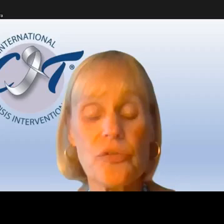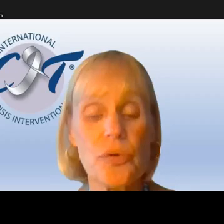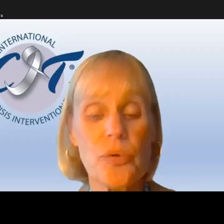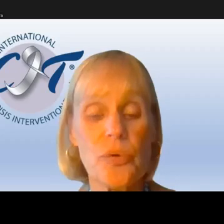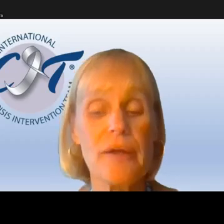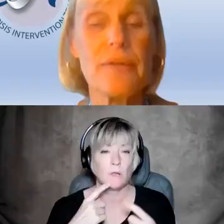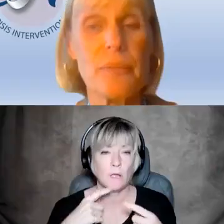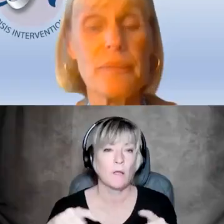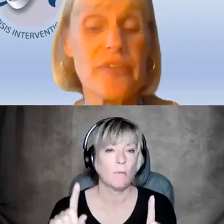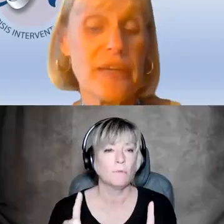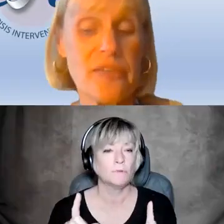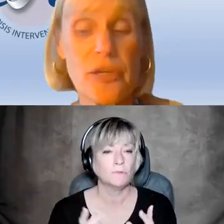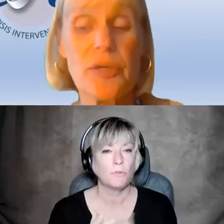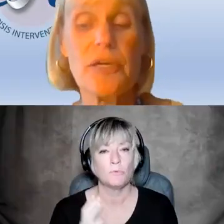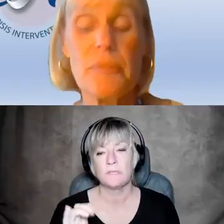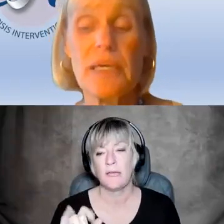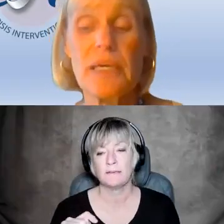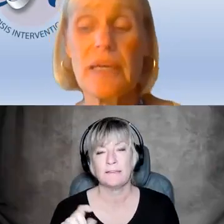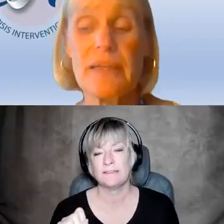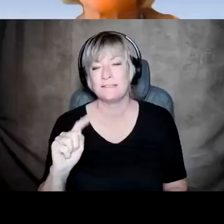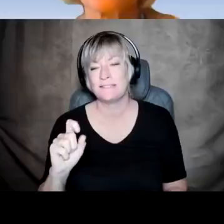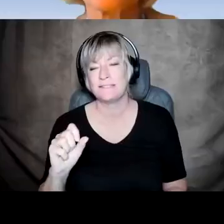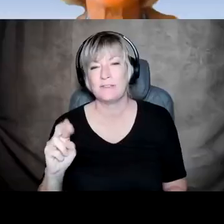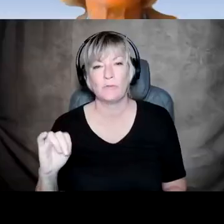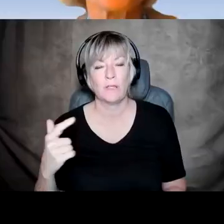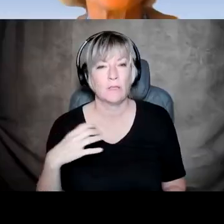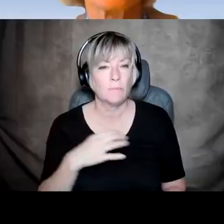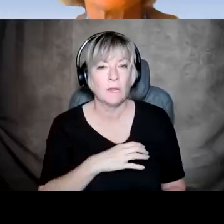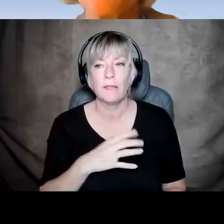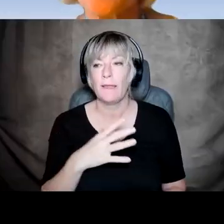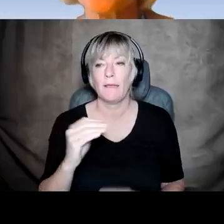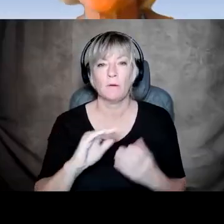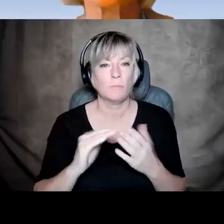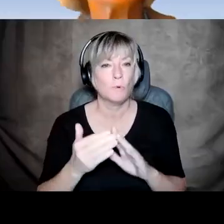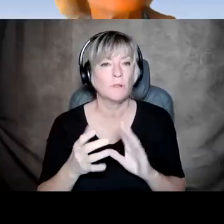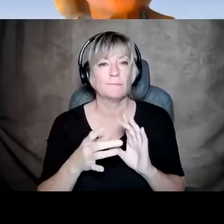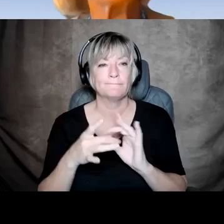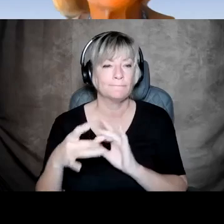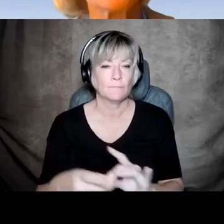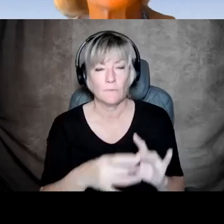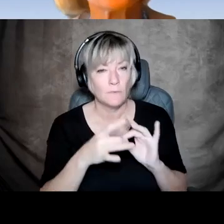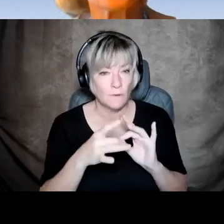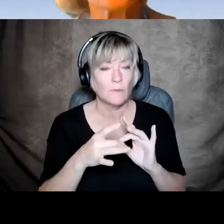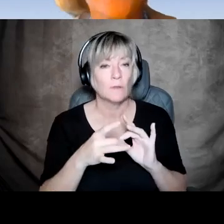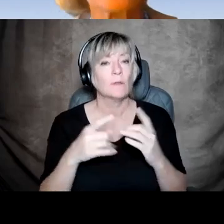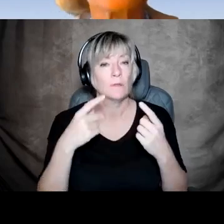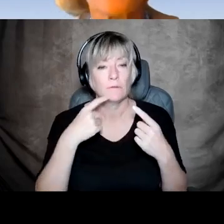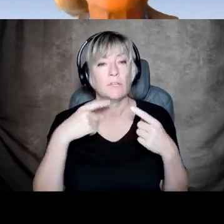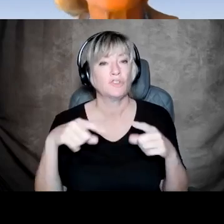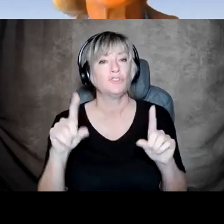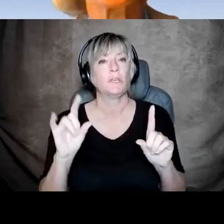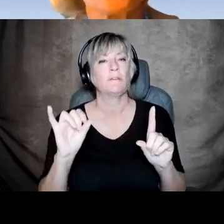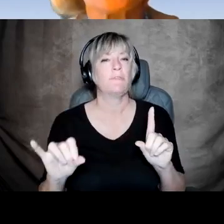accomplished through the CIT steering committee, the CIT community, the collaboration, is we did achieve that